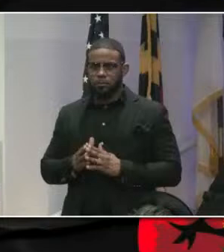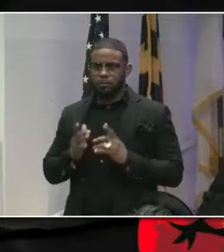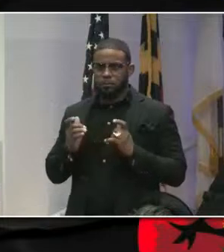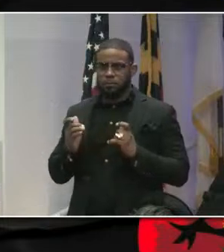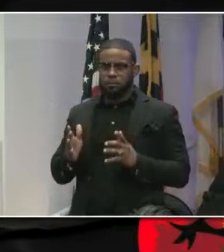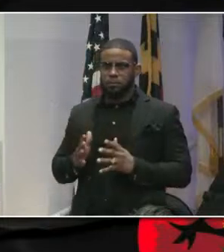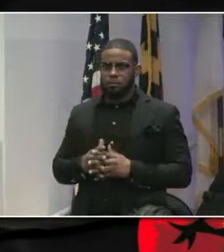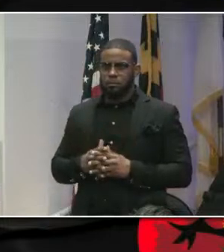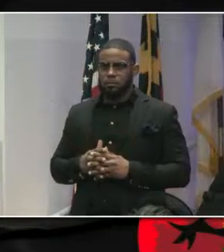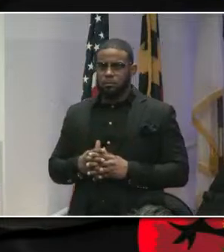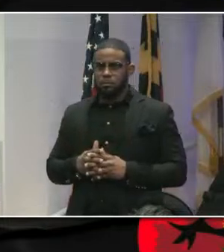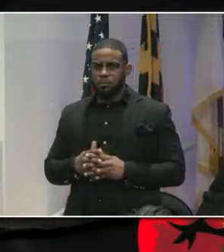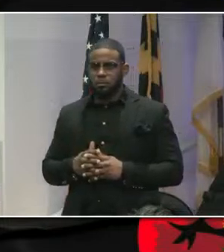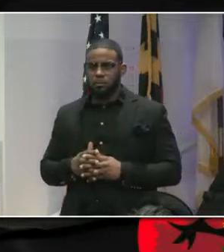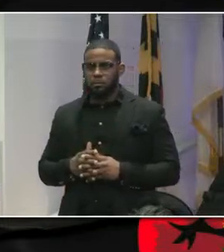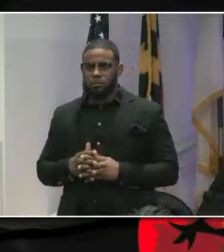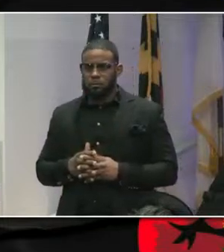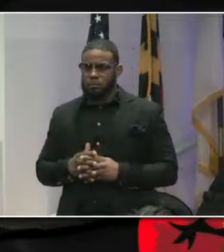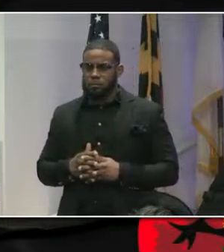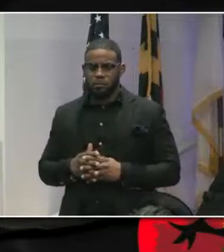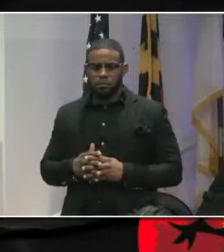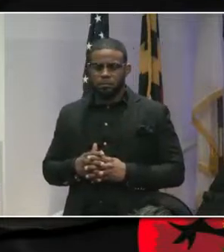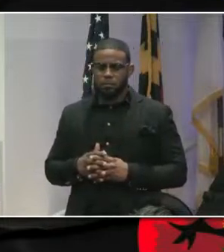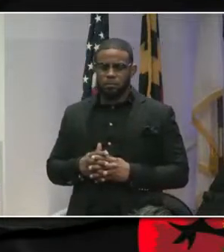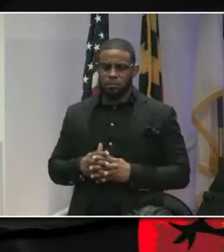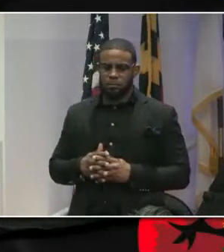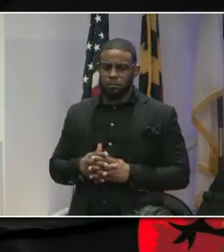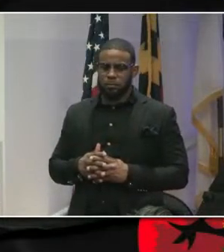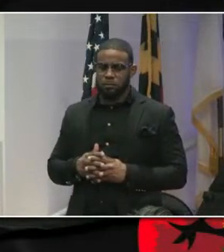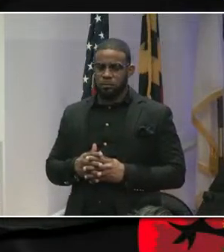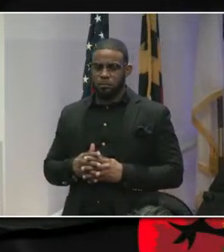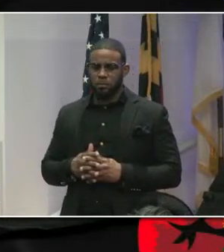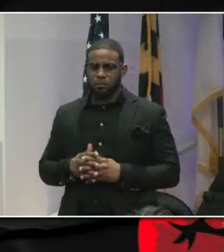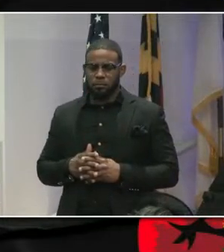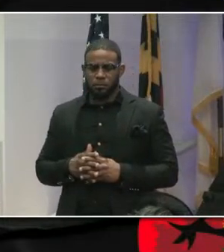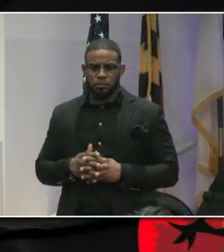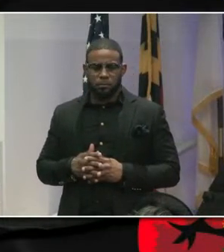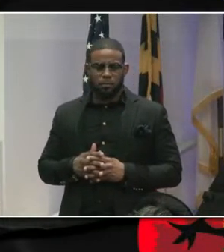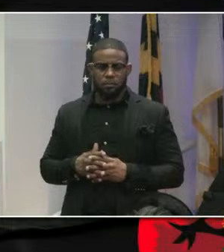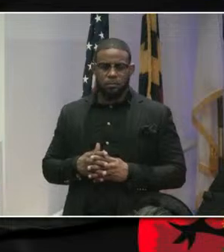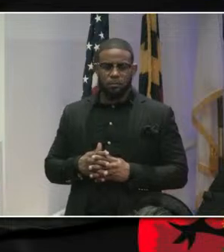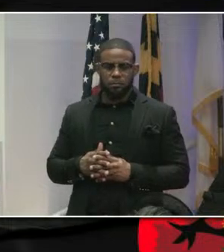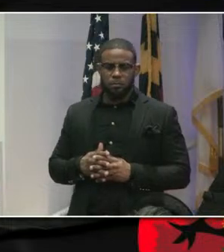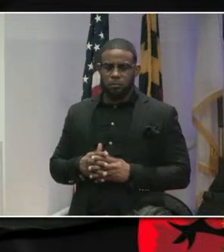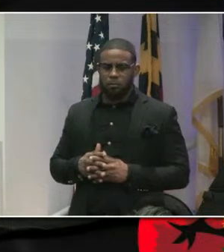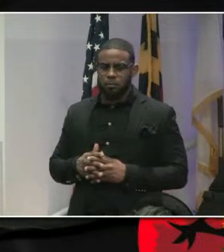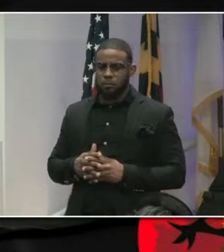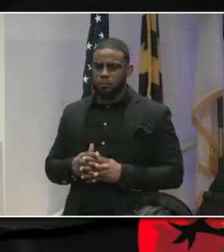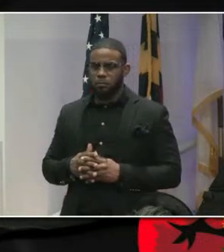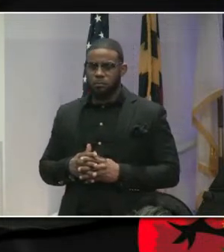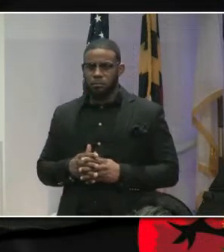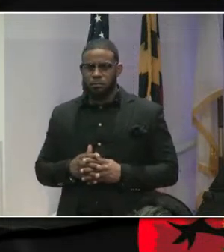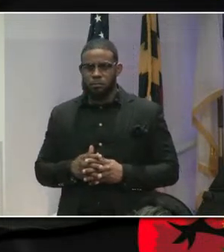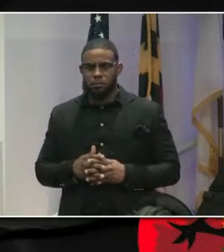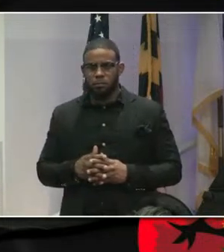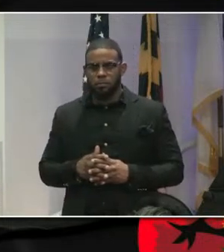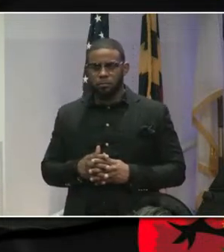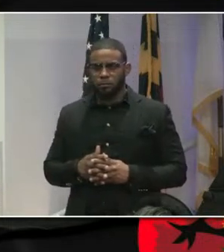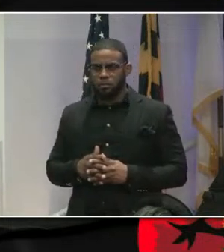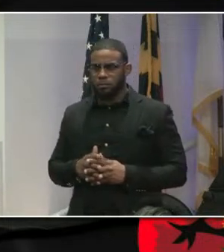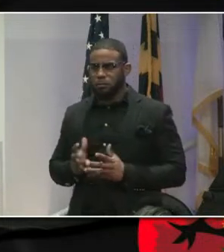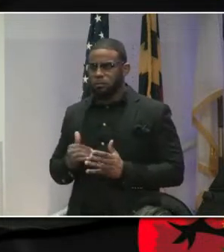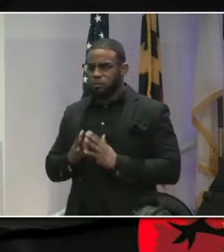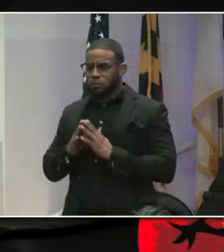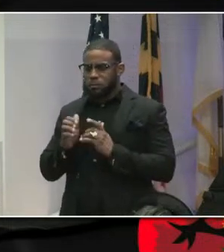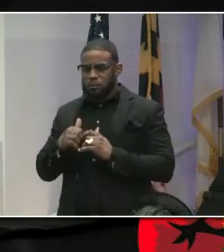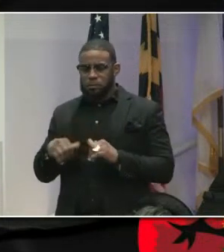Hallelujah. So good. I know he didn't raise your hand. I just want to pray with